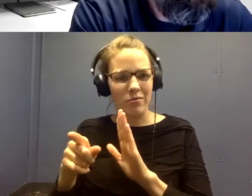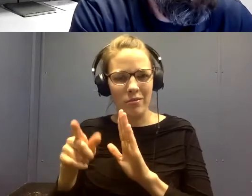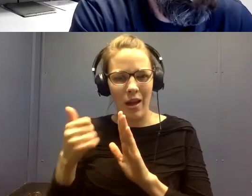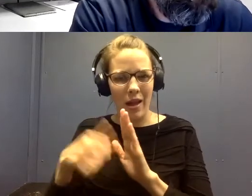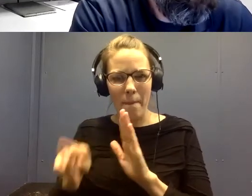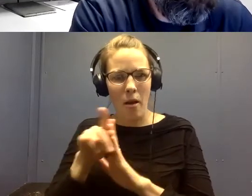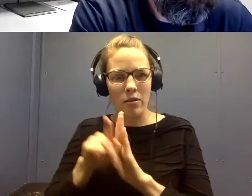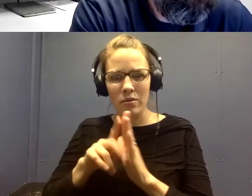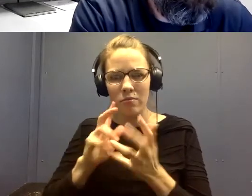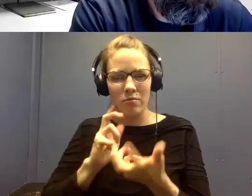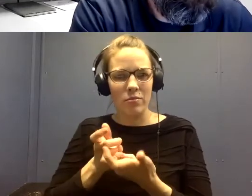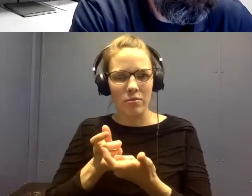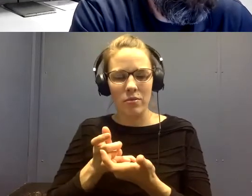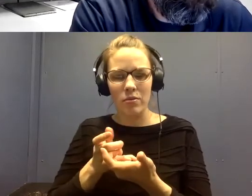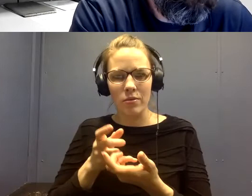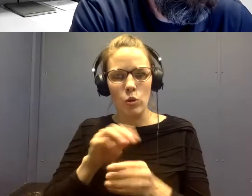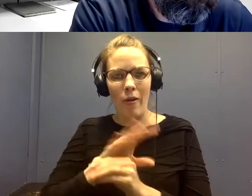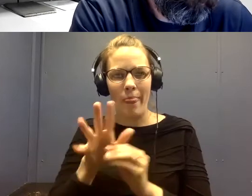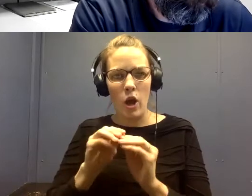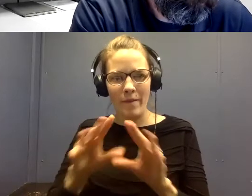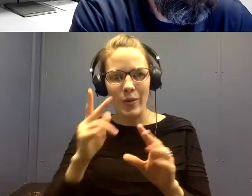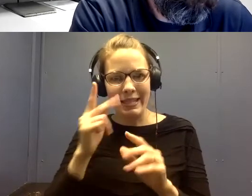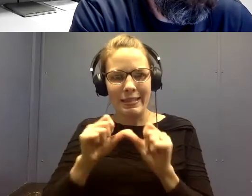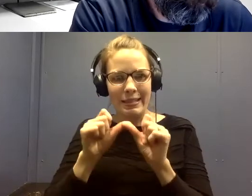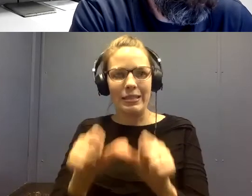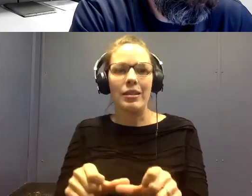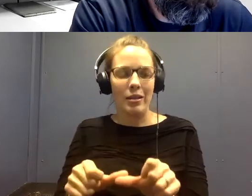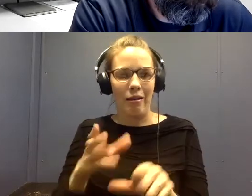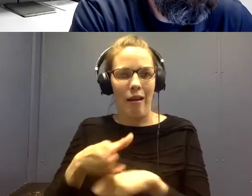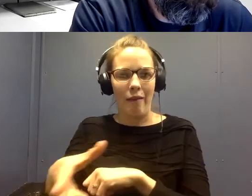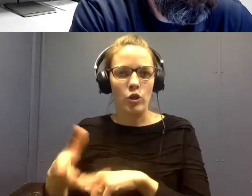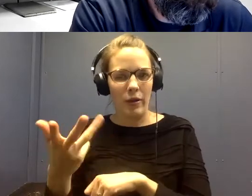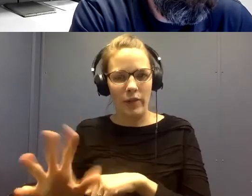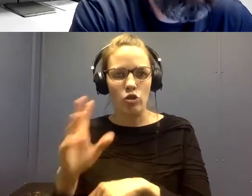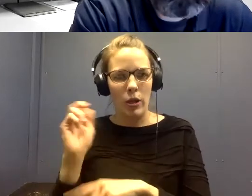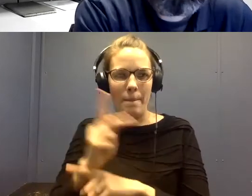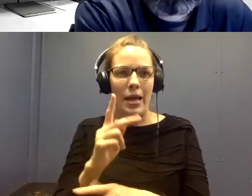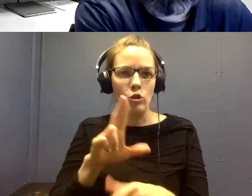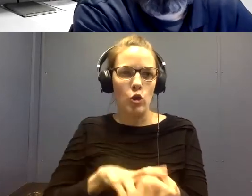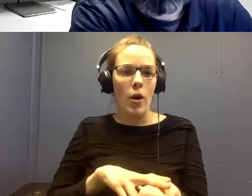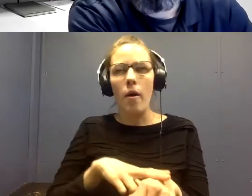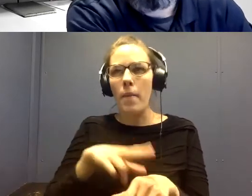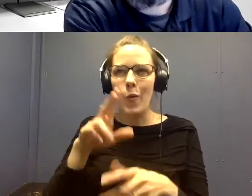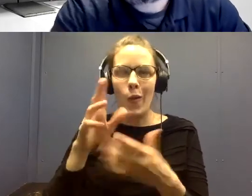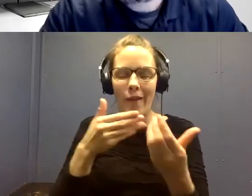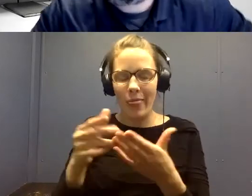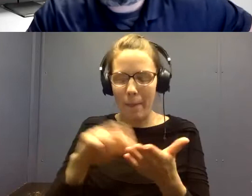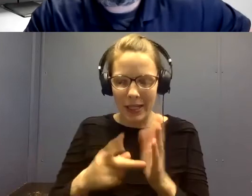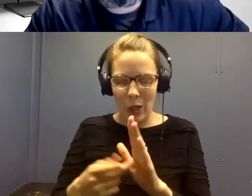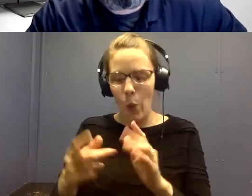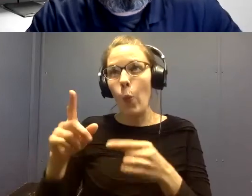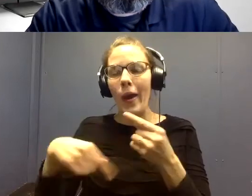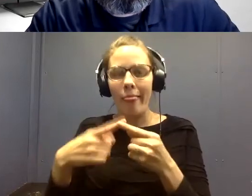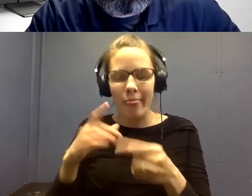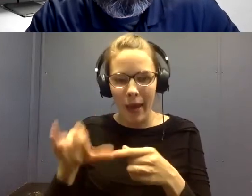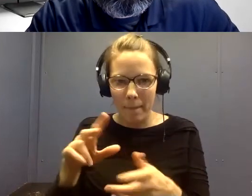that you've adopted during COVID that you see continuing after return to normal, whatever that means for us and whenever that means for us? Trisha,